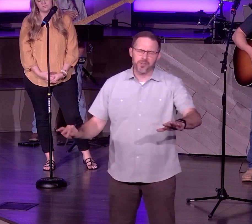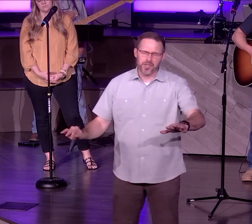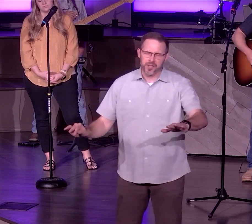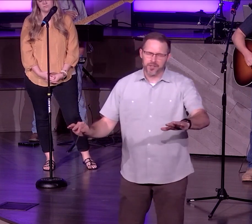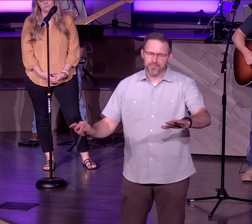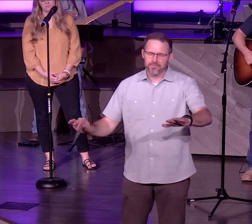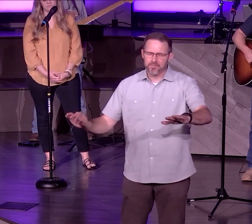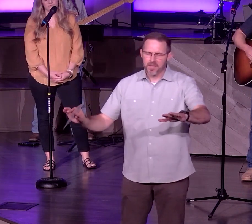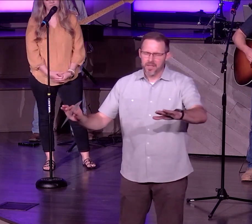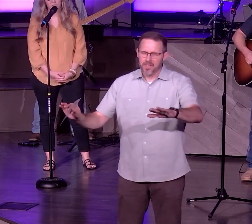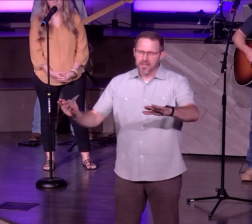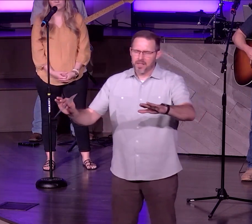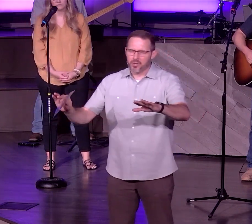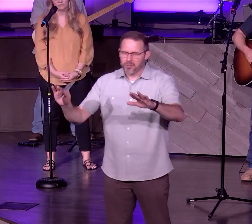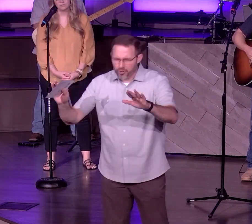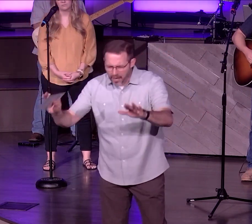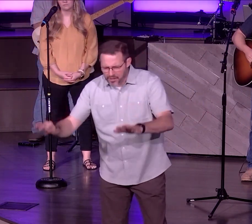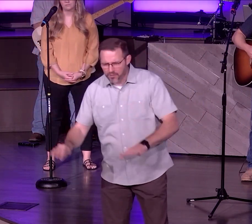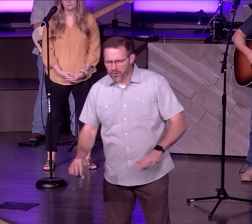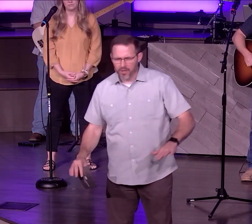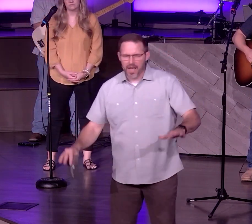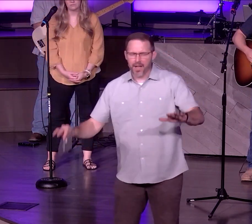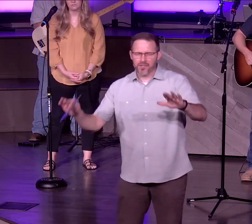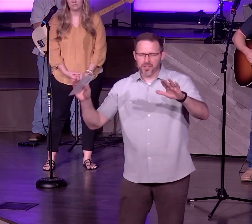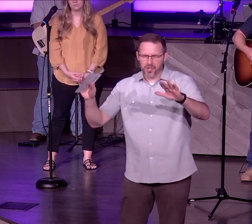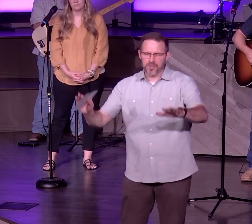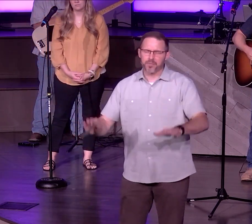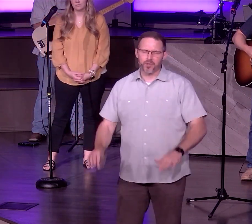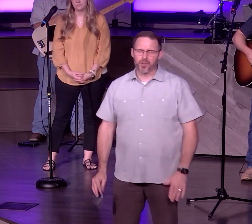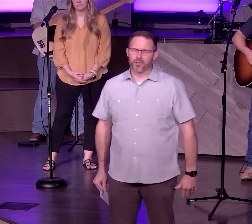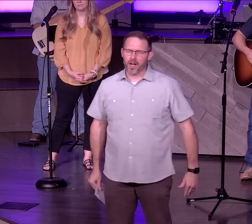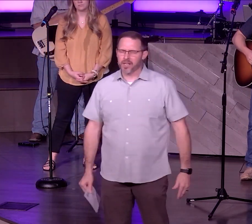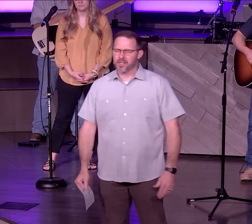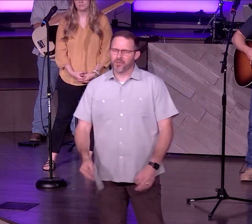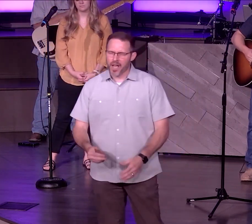each one who's here, that you would transform lives and